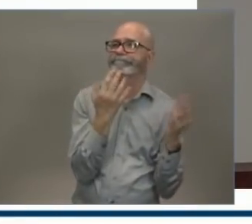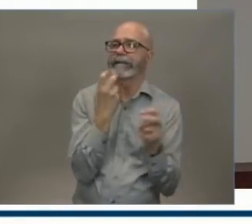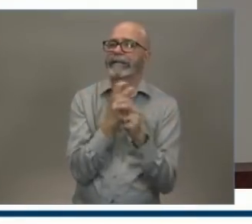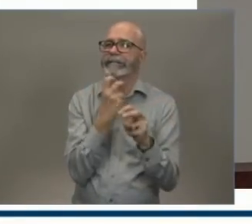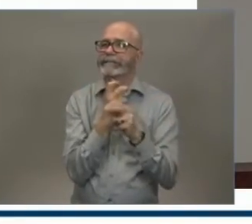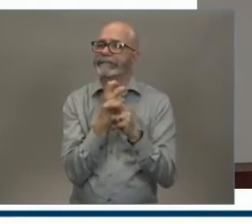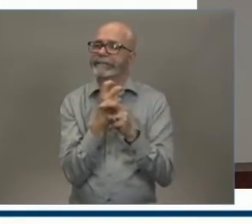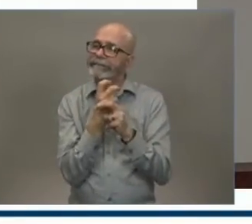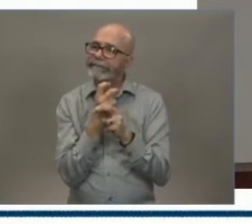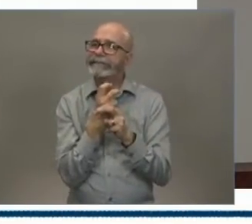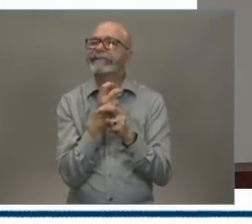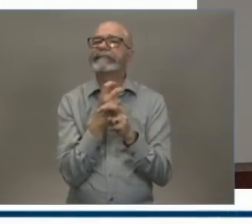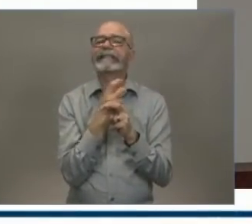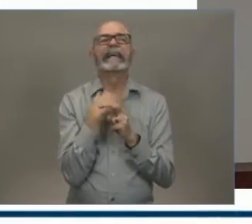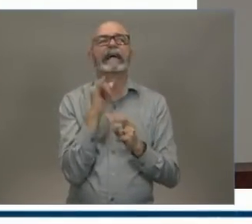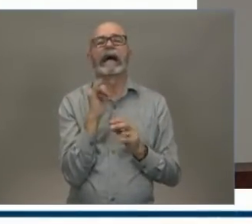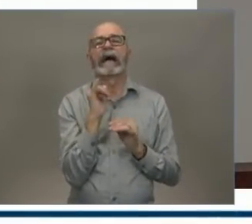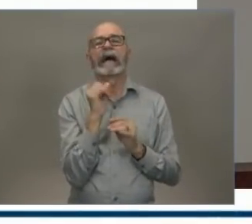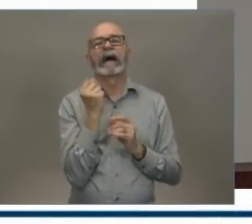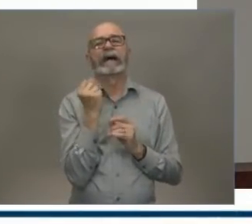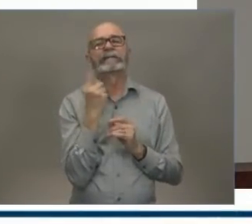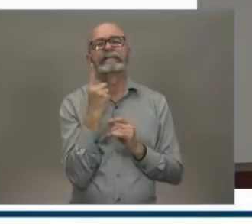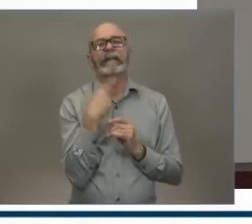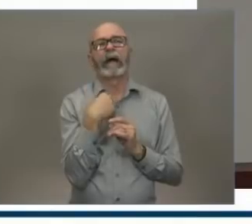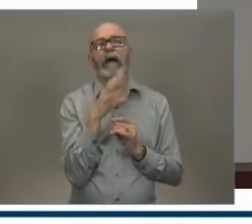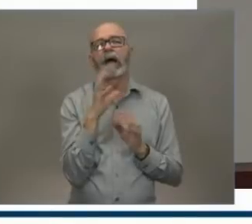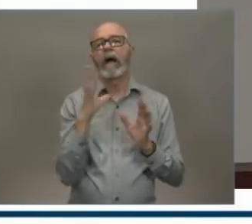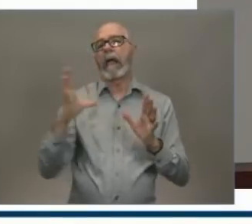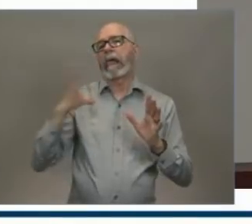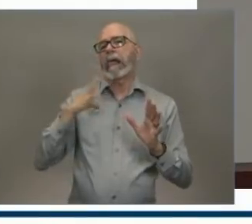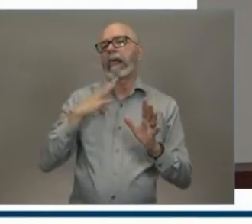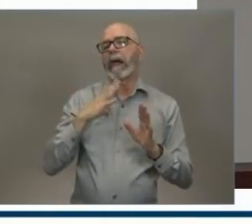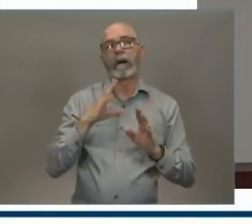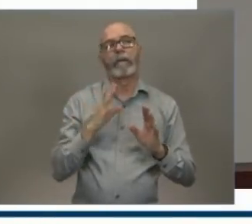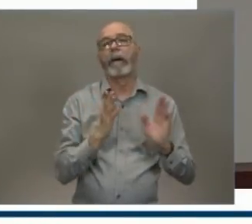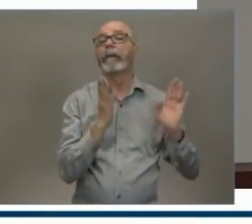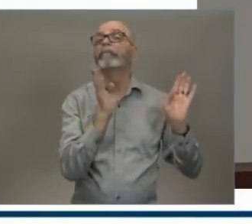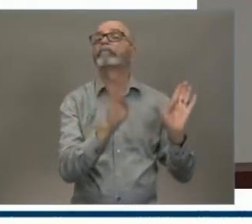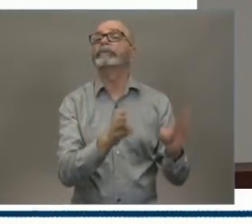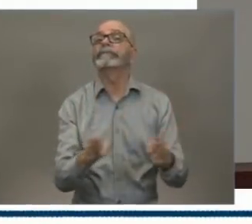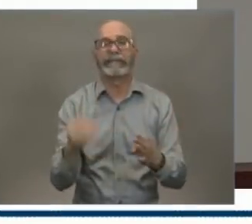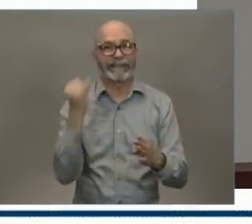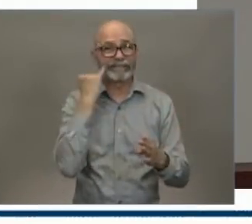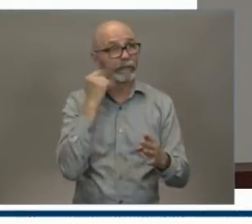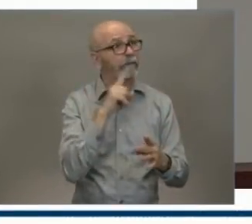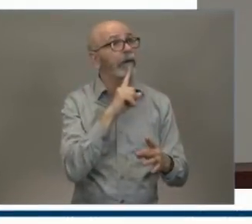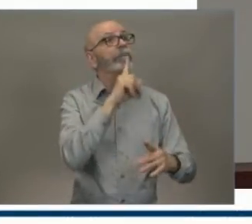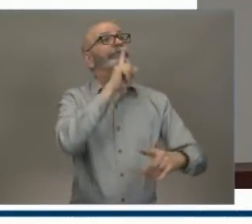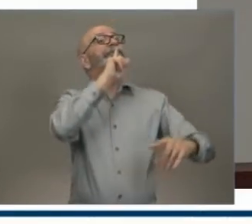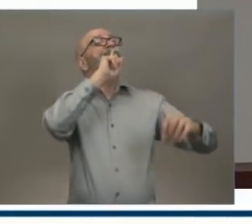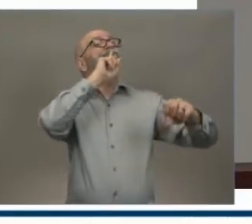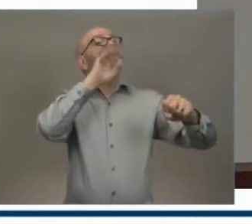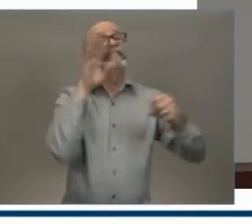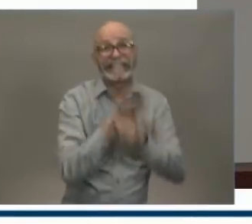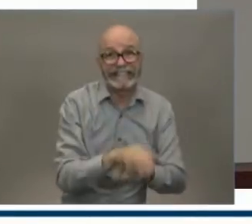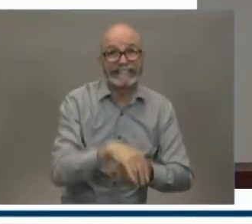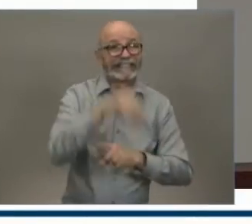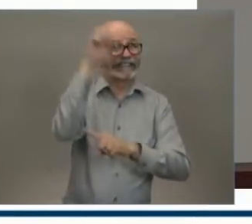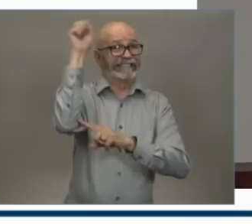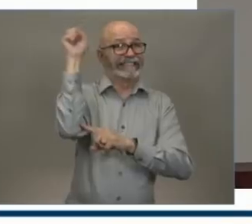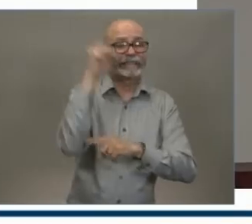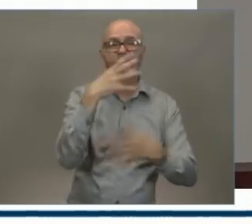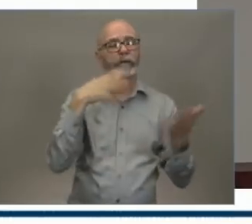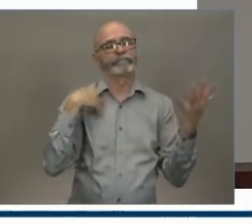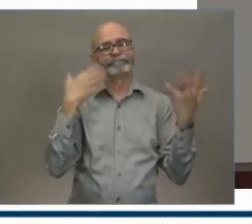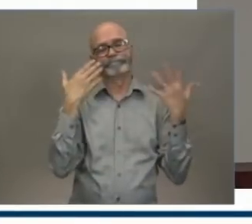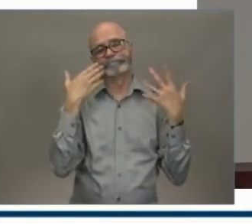as part of our planning, but we do not have a guaranteed supply. We only get that guarantee about 2